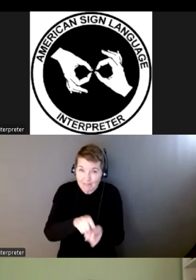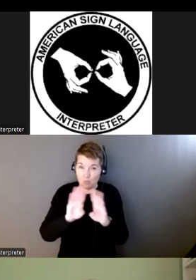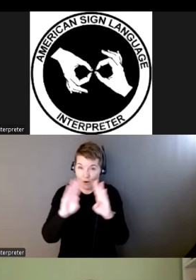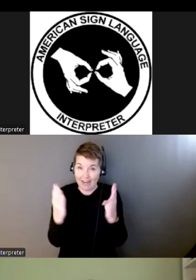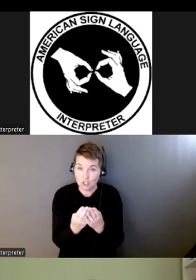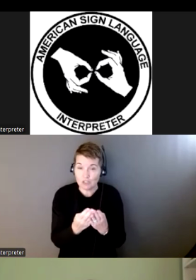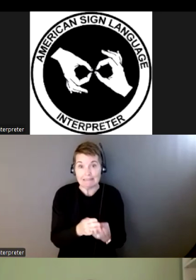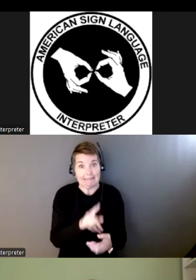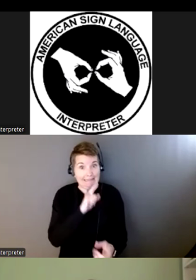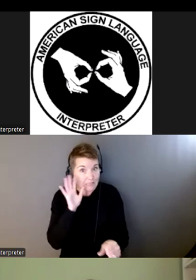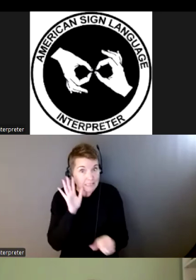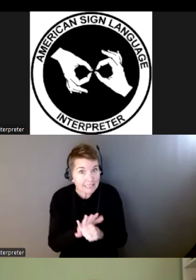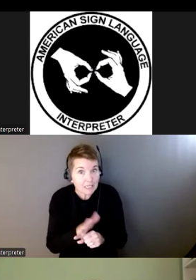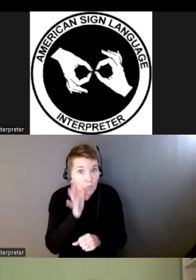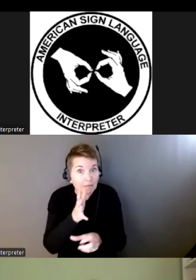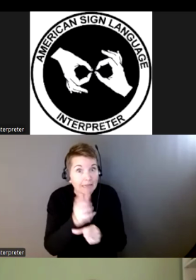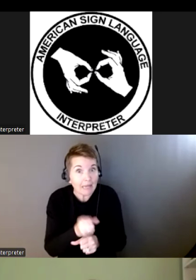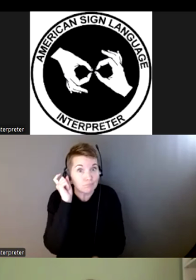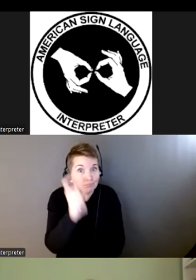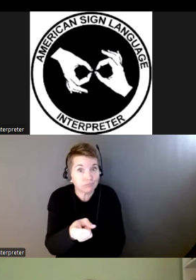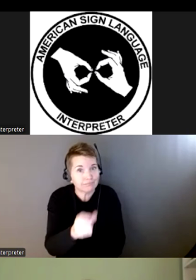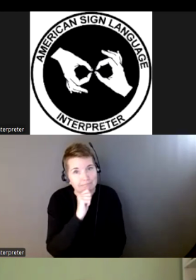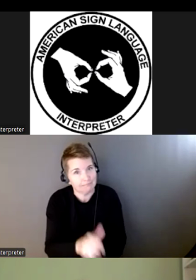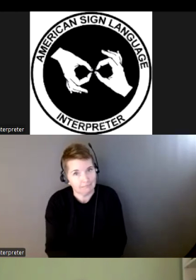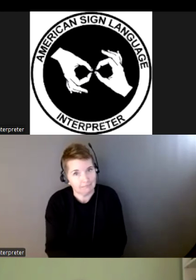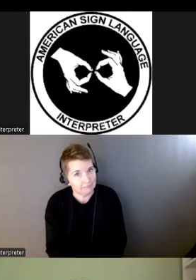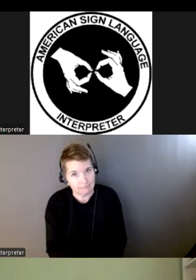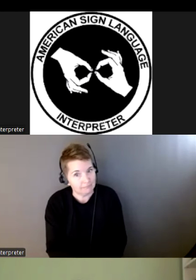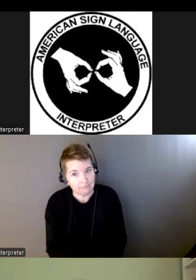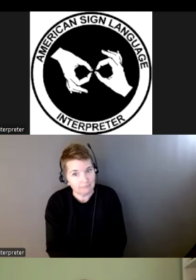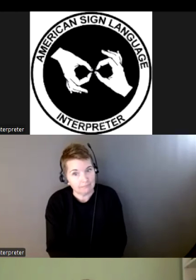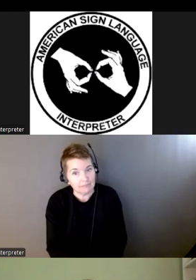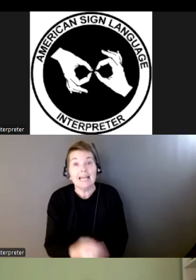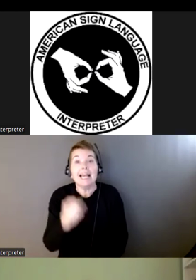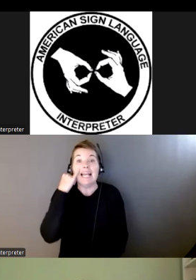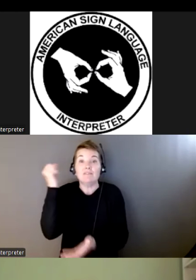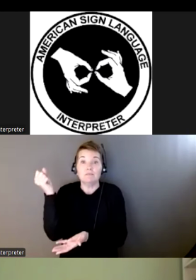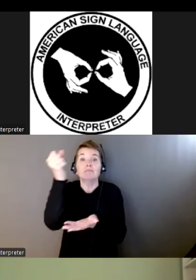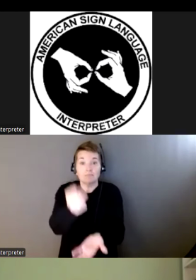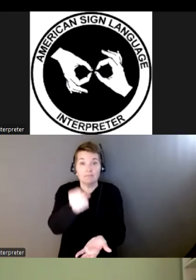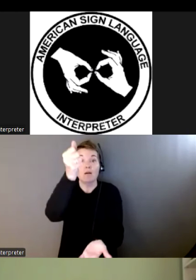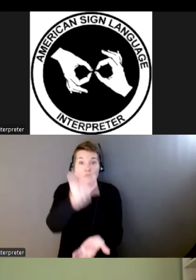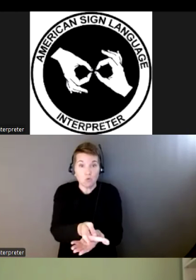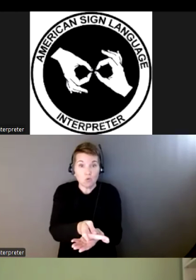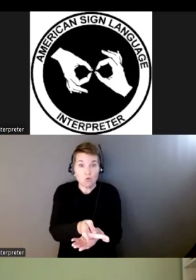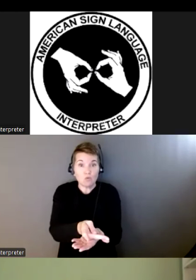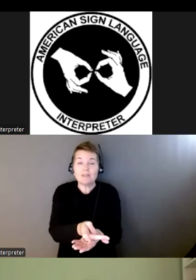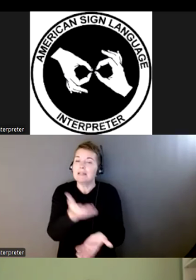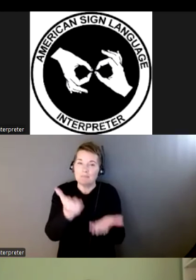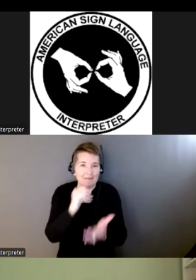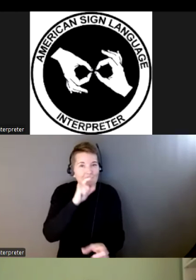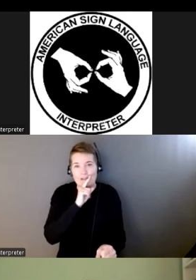it's not a guarantee that that will be the branch assigned to you if you get the grant. However, if you have